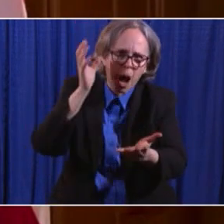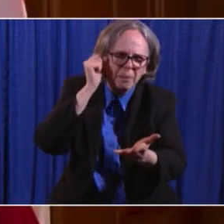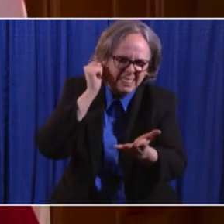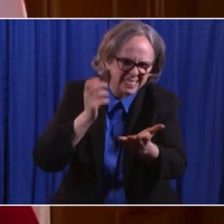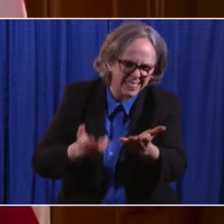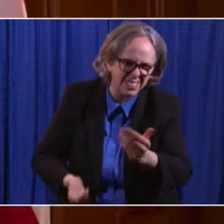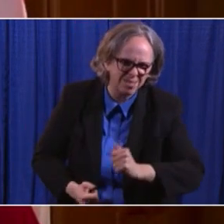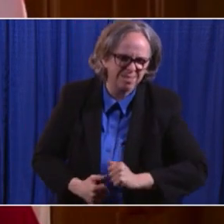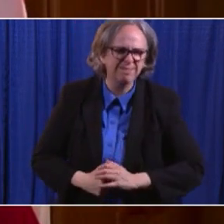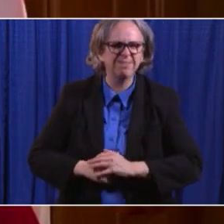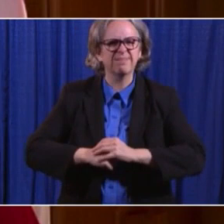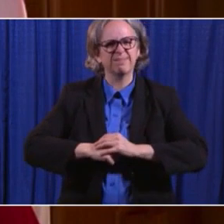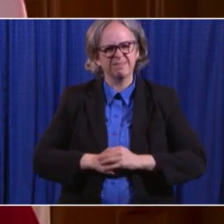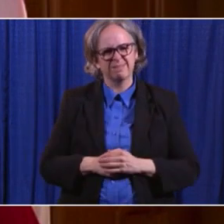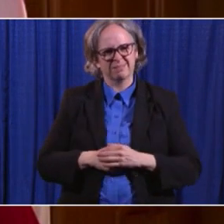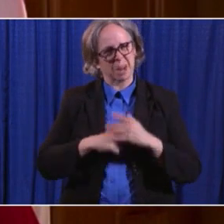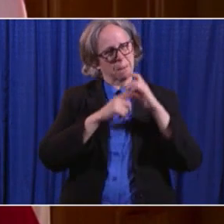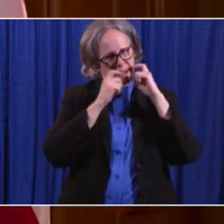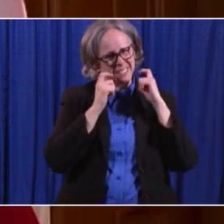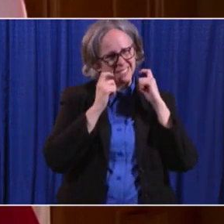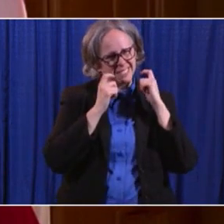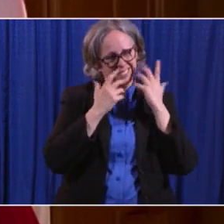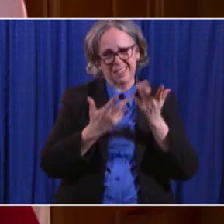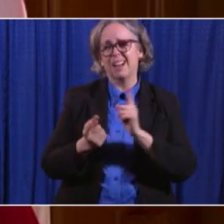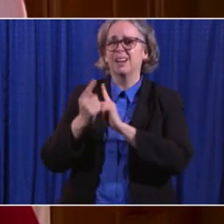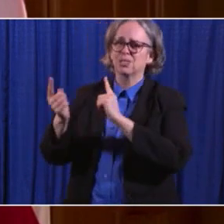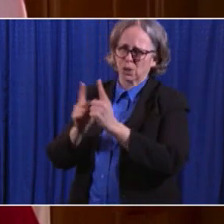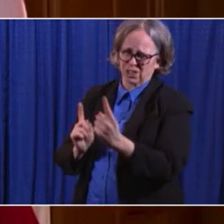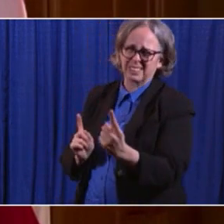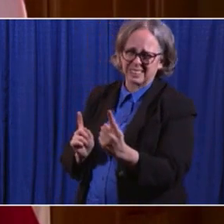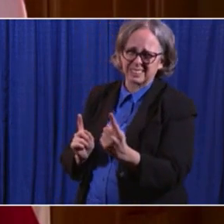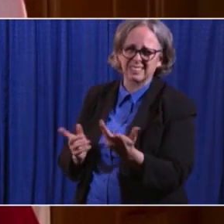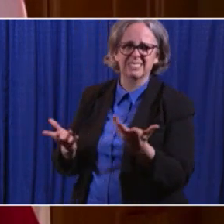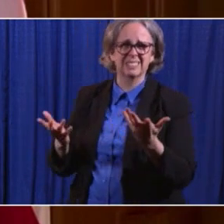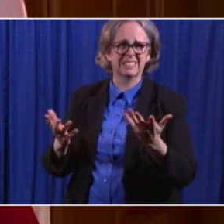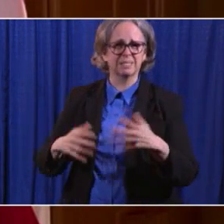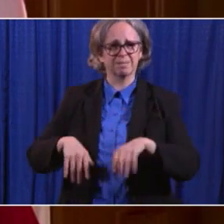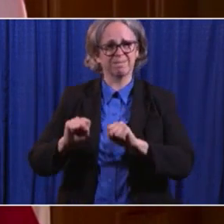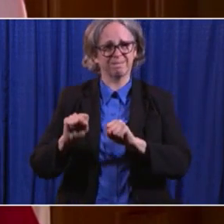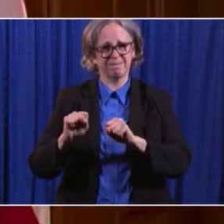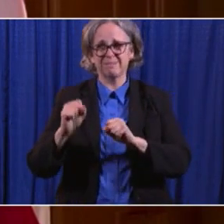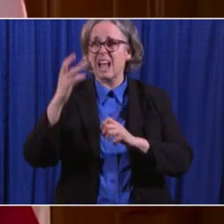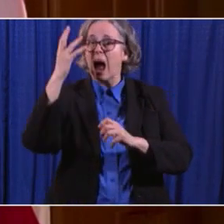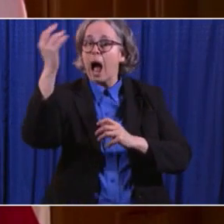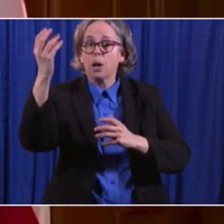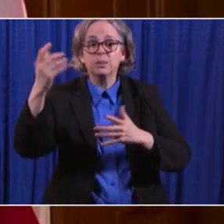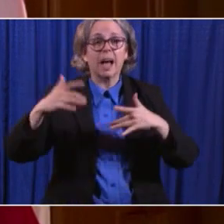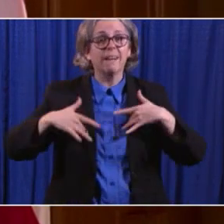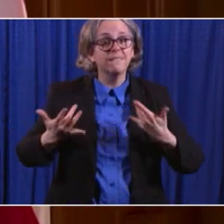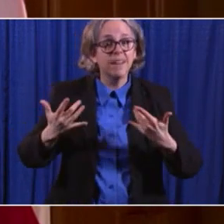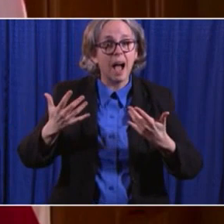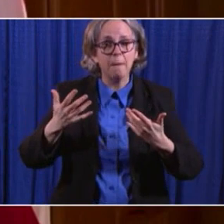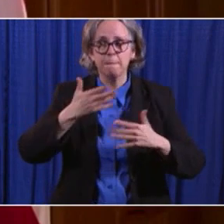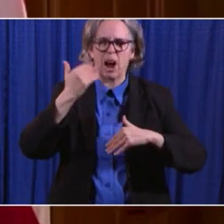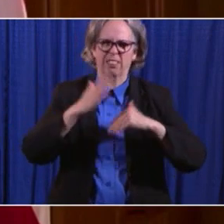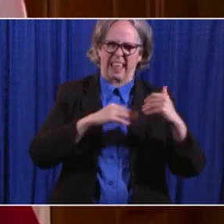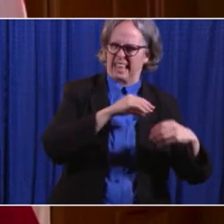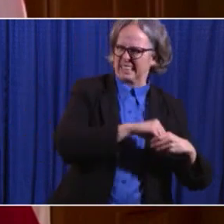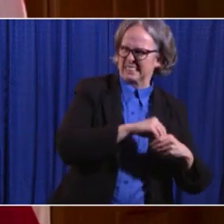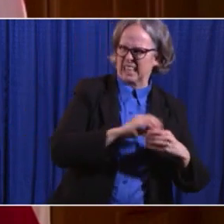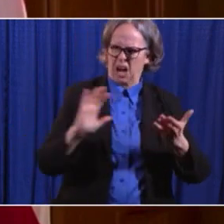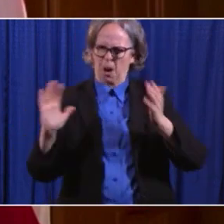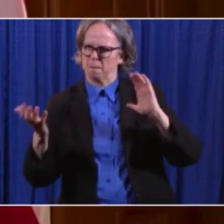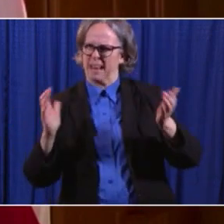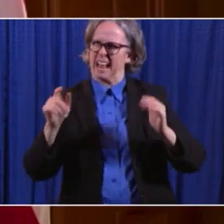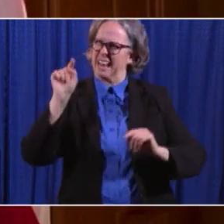social distancing. Being outside is always just so much better than being inside.